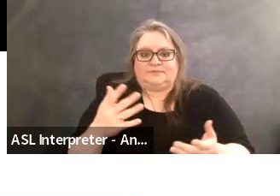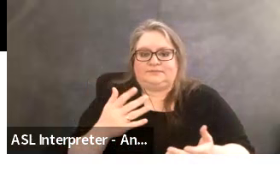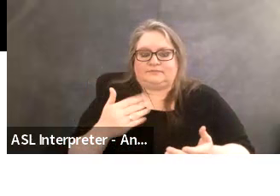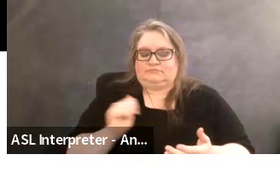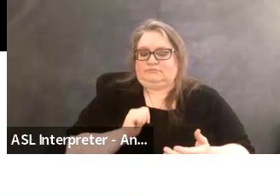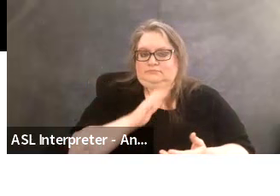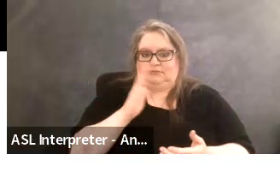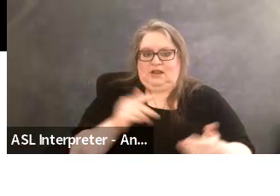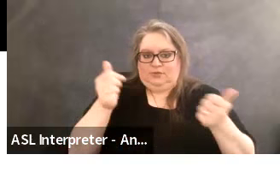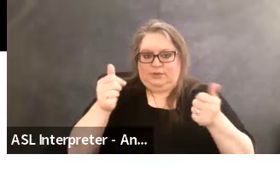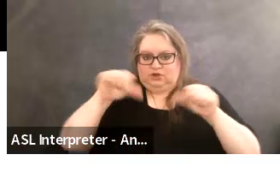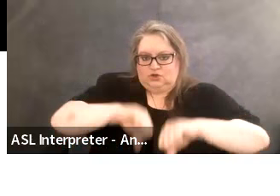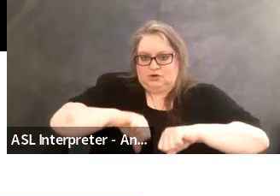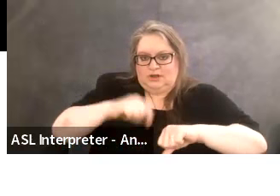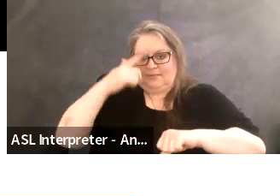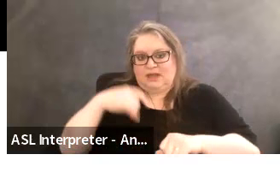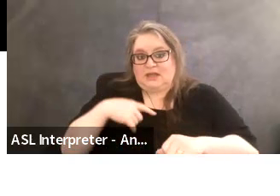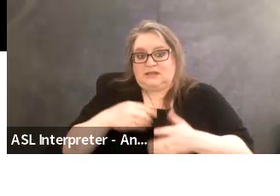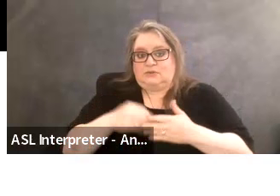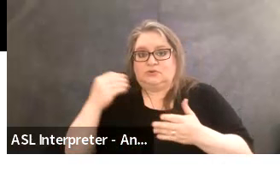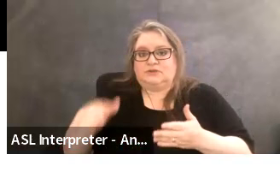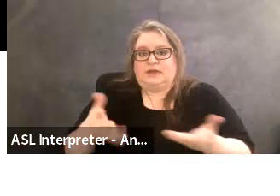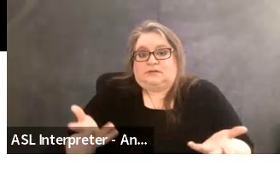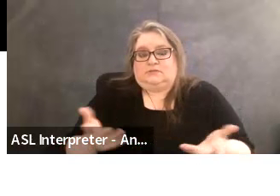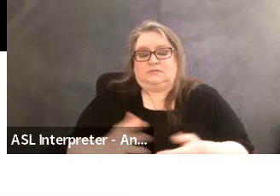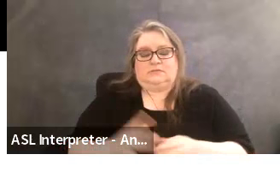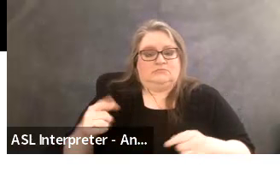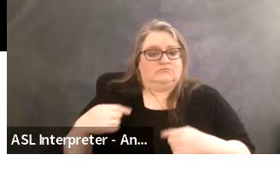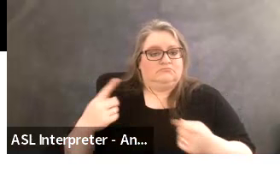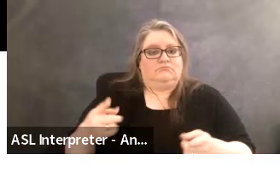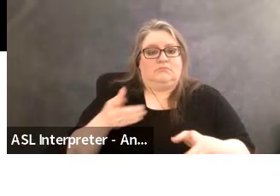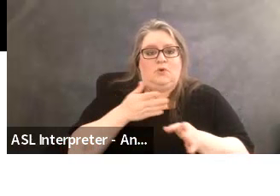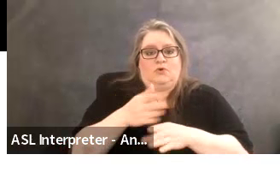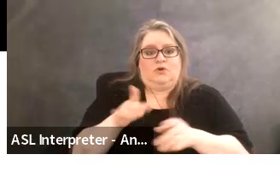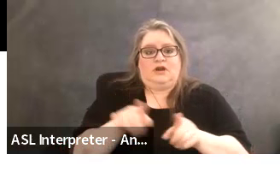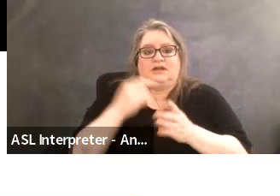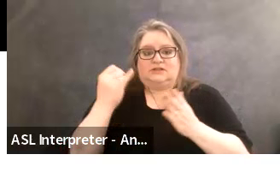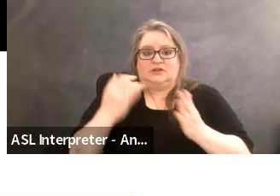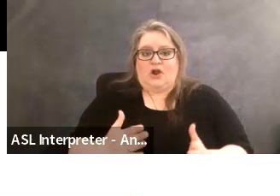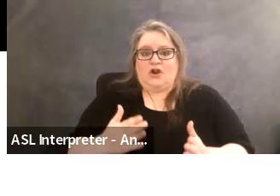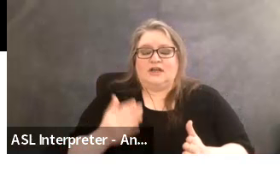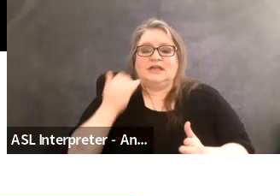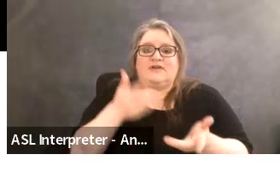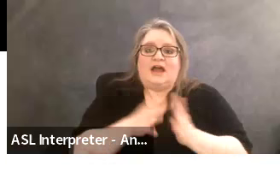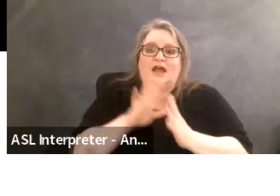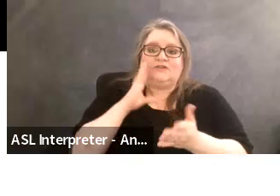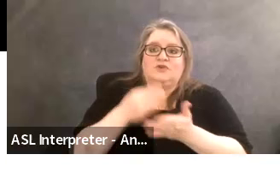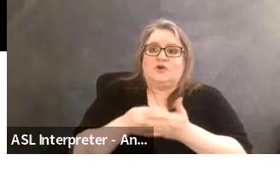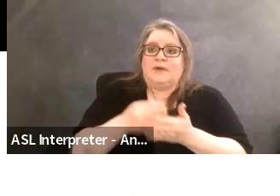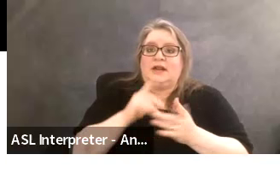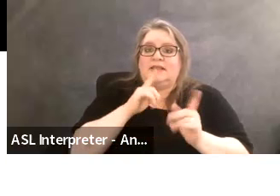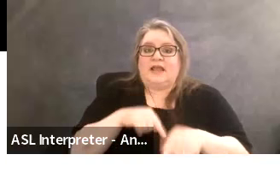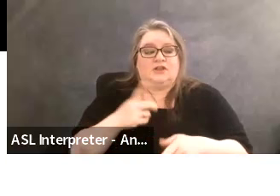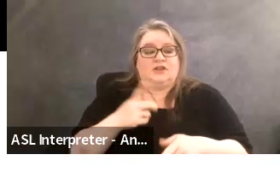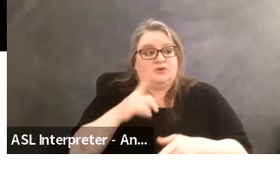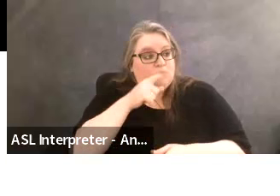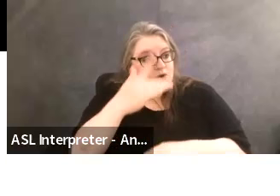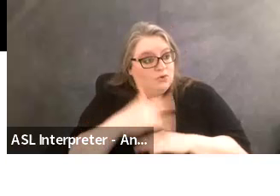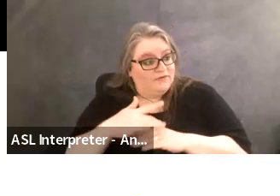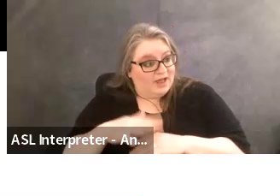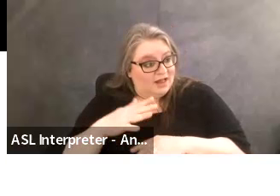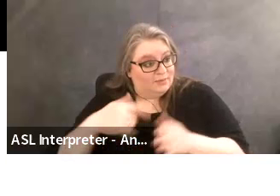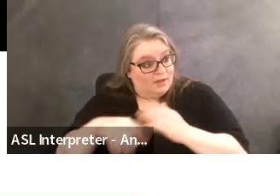down because I was too expensive. My entire career as an artist, whenever I asked for money, the answer was, cool, are you available on